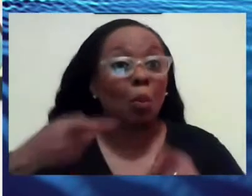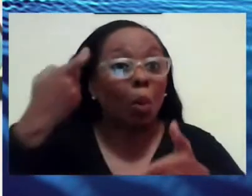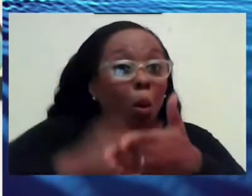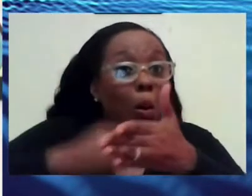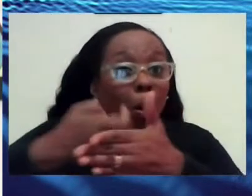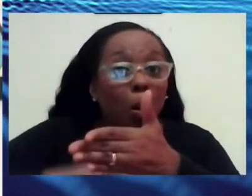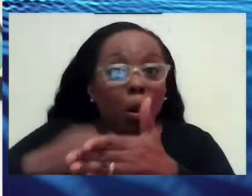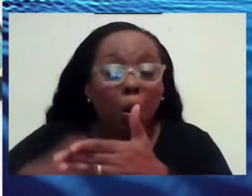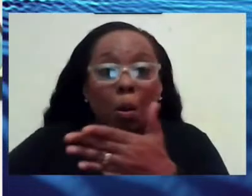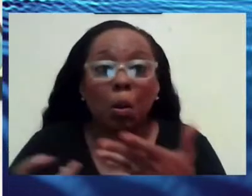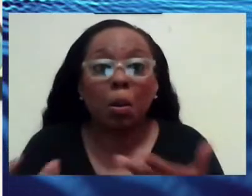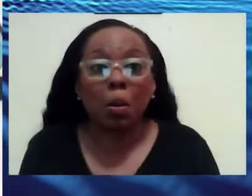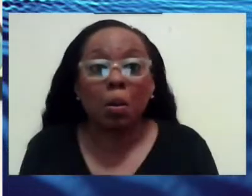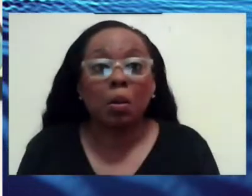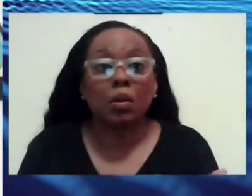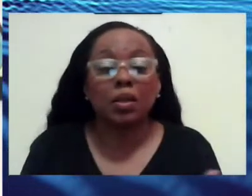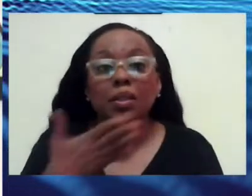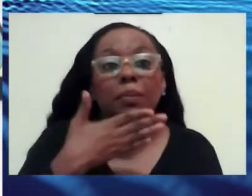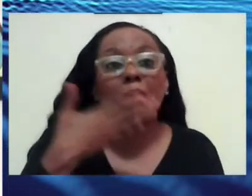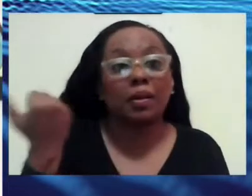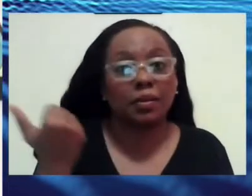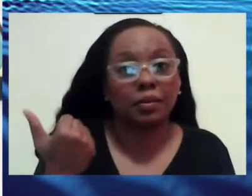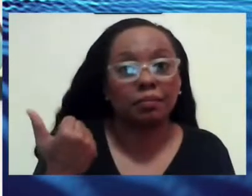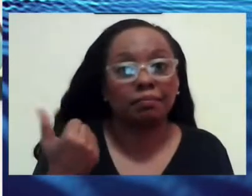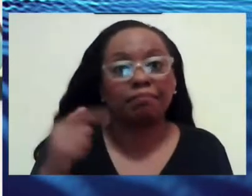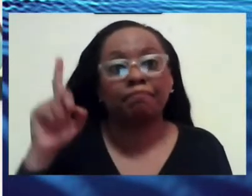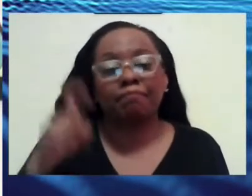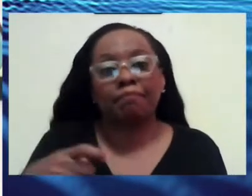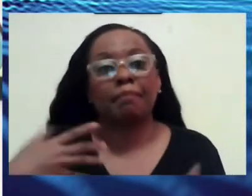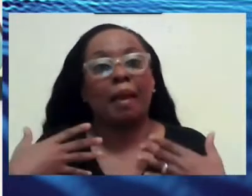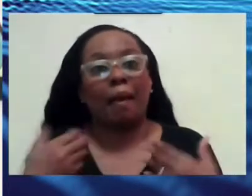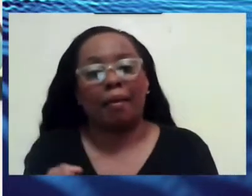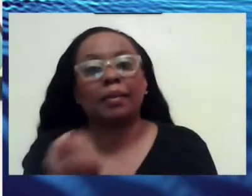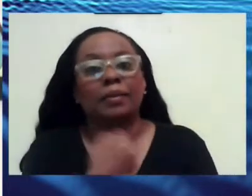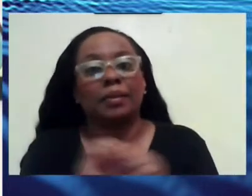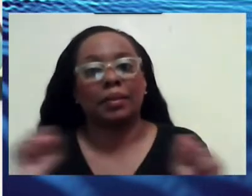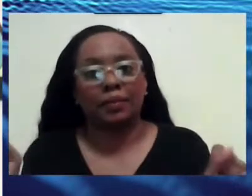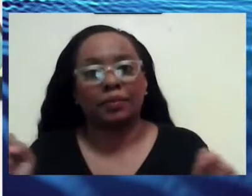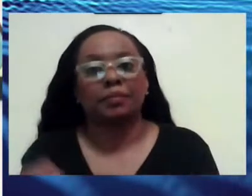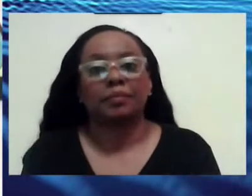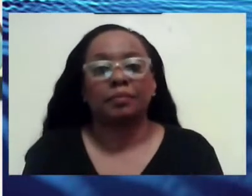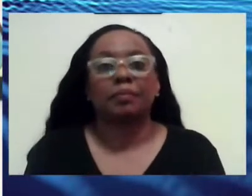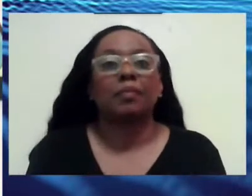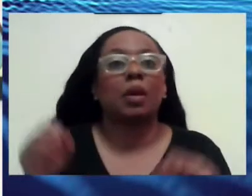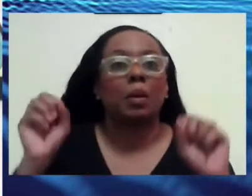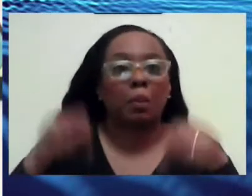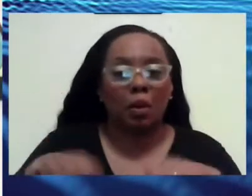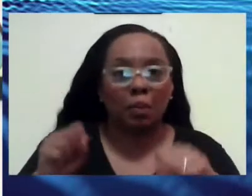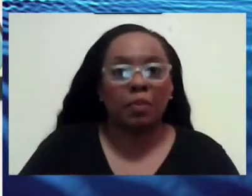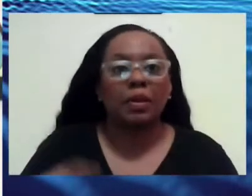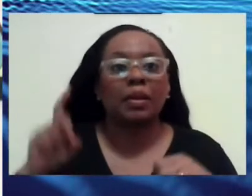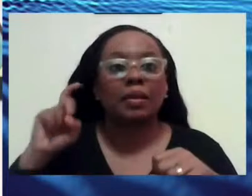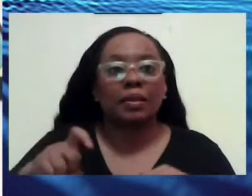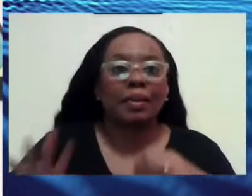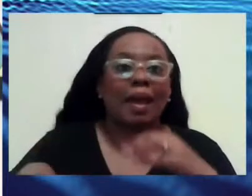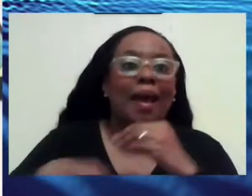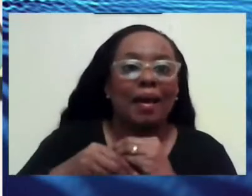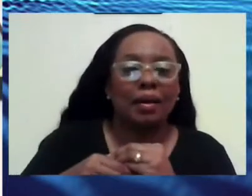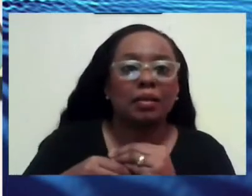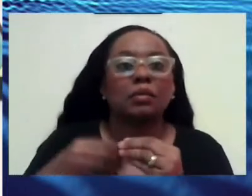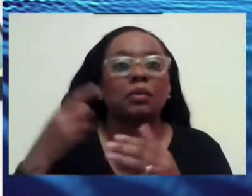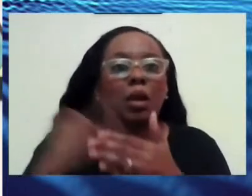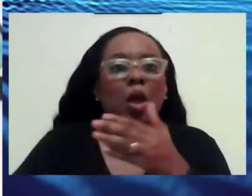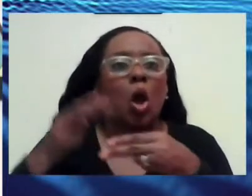perhaps better than doing nothing at all at this point. So at the appropriate time, yes, we'll probably have to get a supplementary, but right now we're just pretty much getting